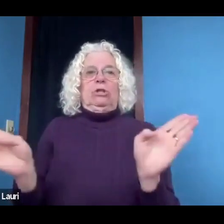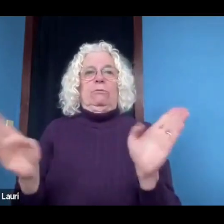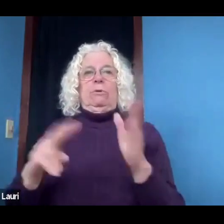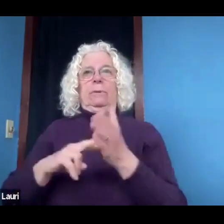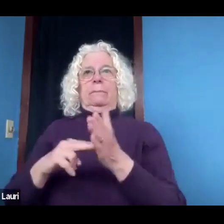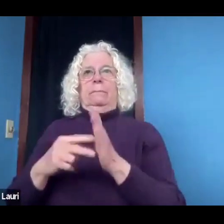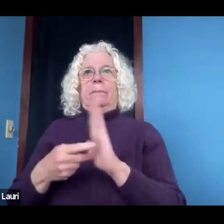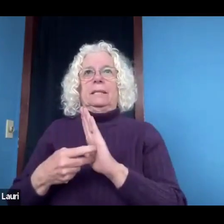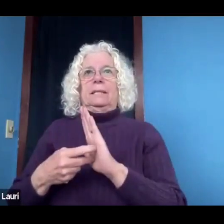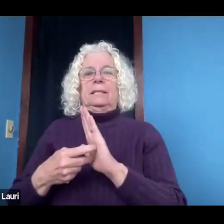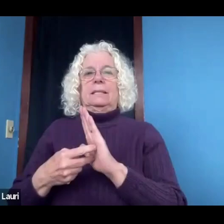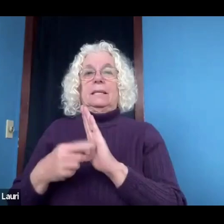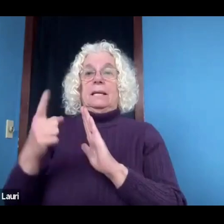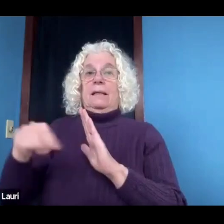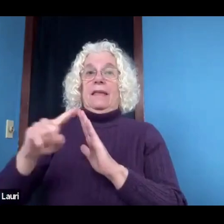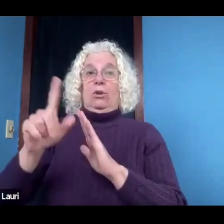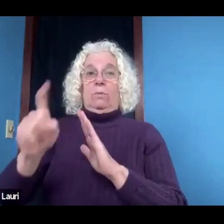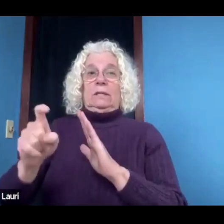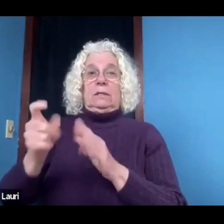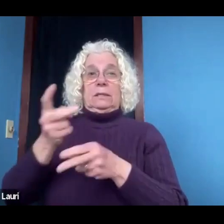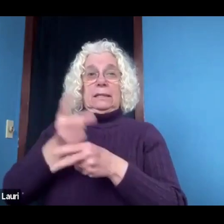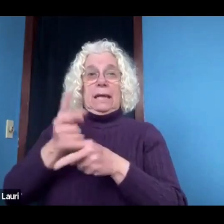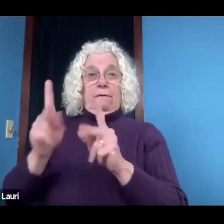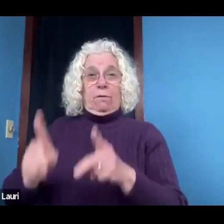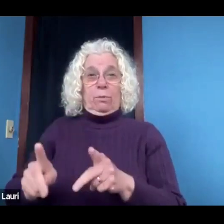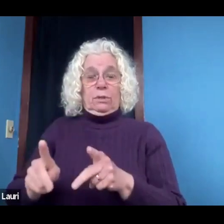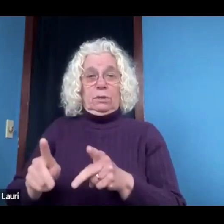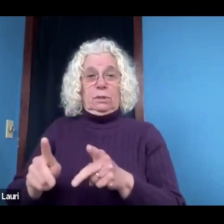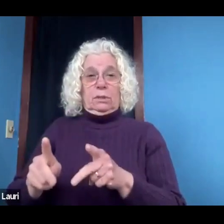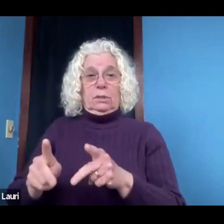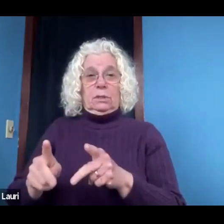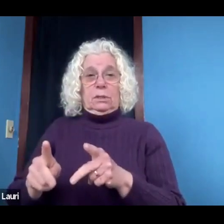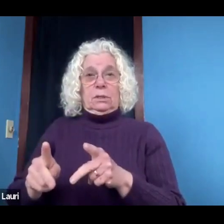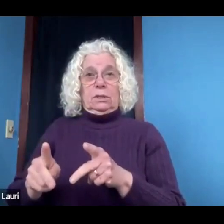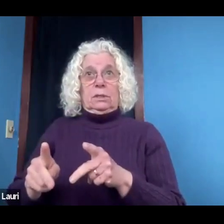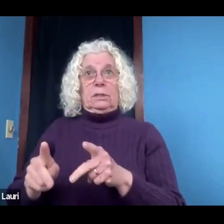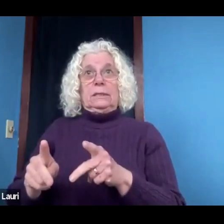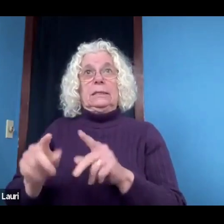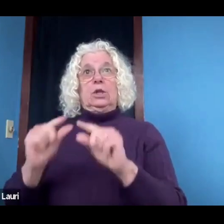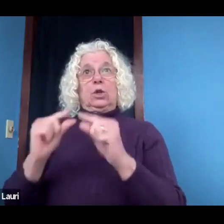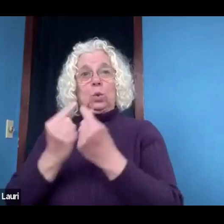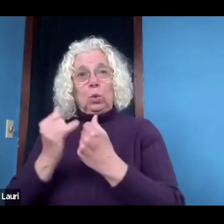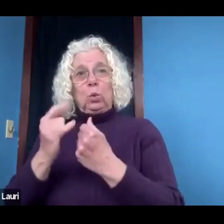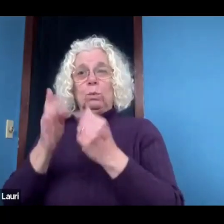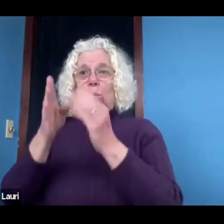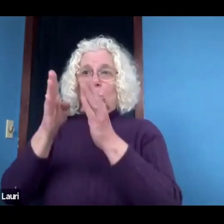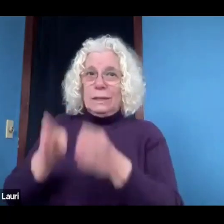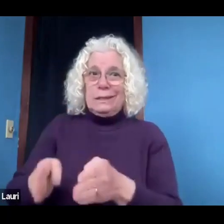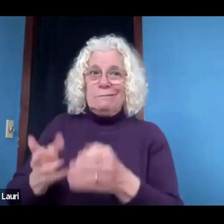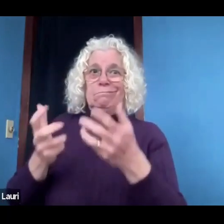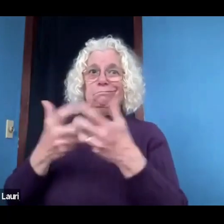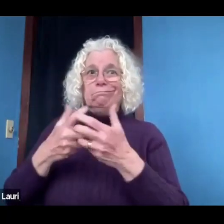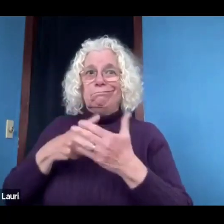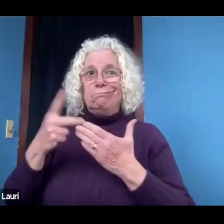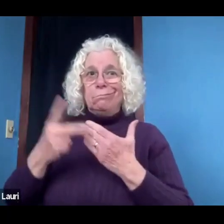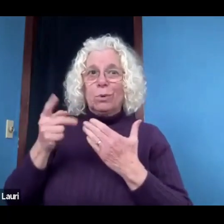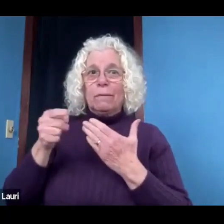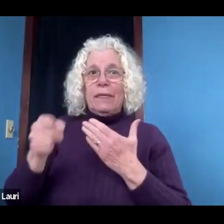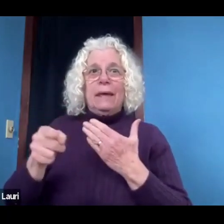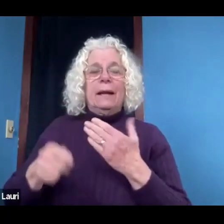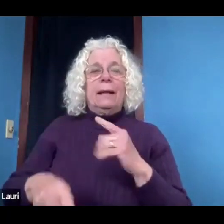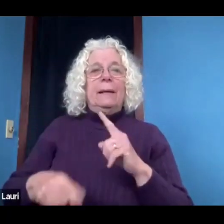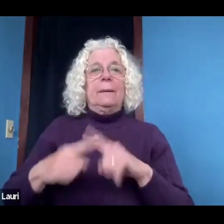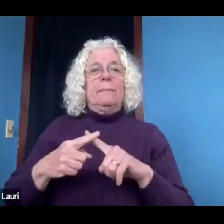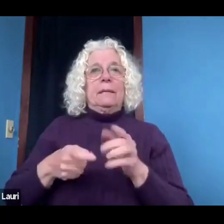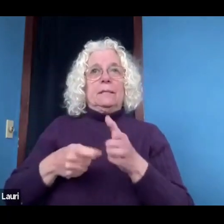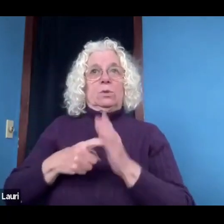mean an ongoing care for somebody, including planned group and individual programming. And it does require them